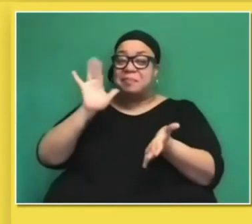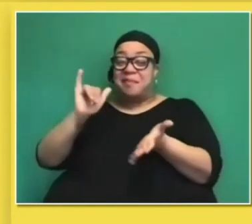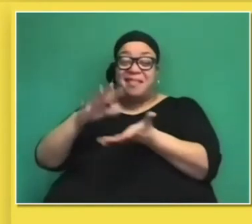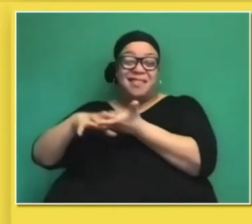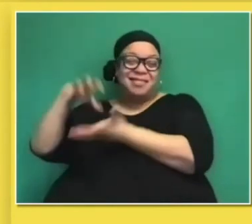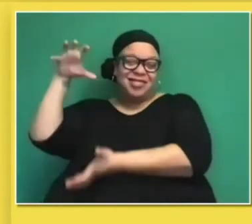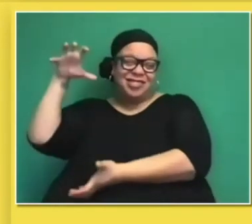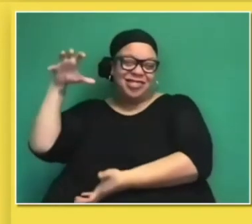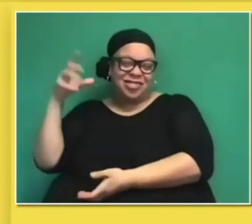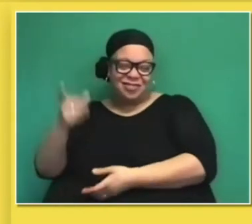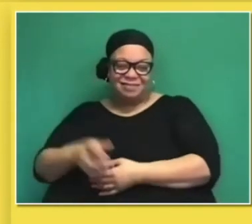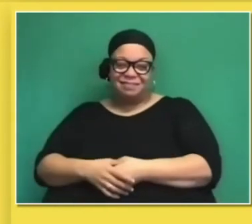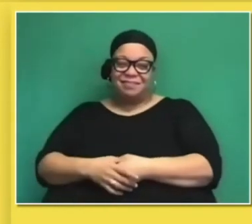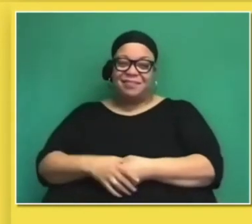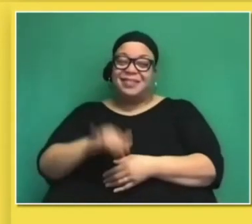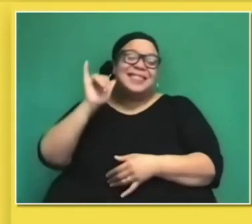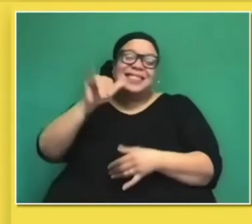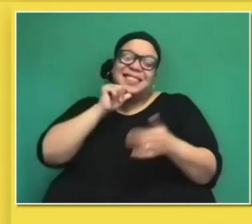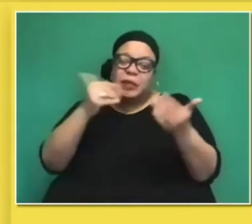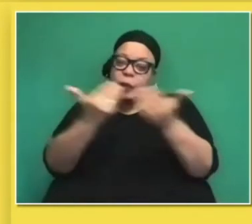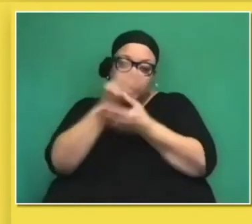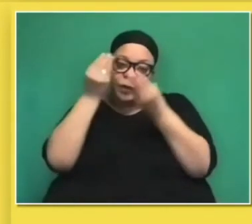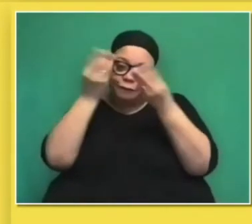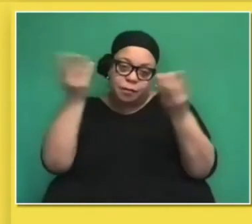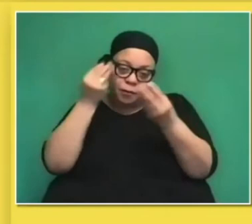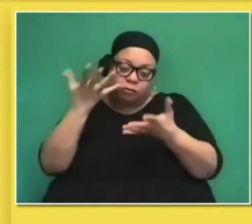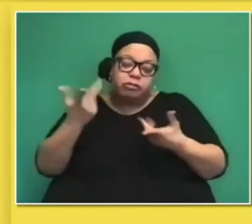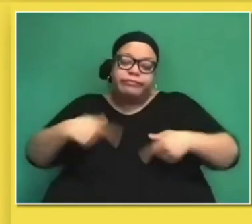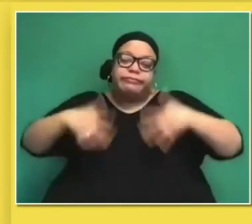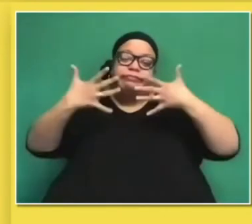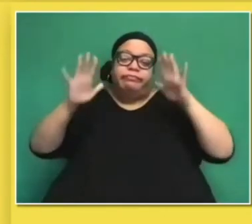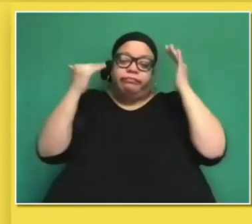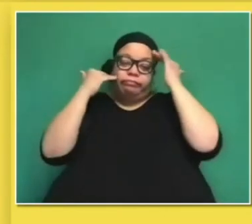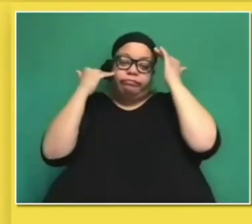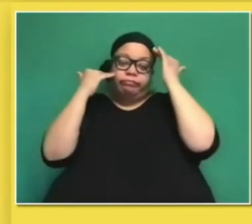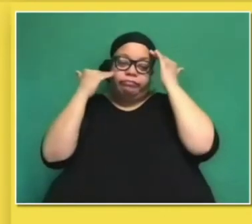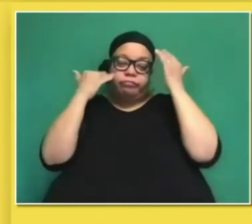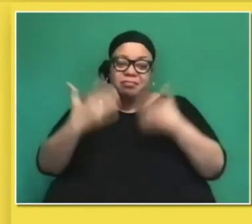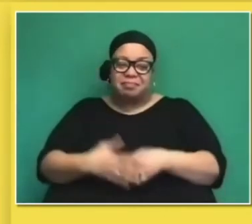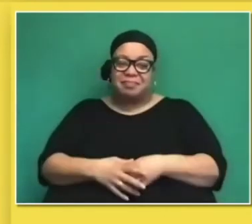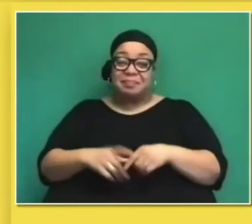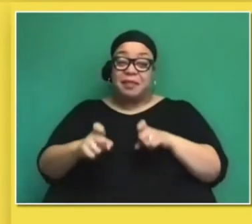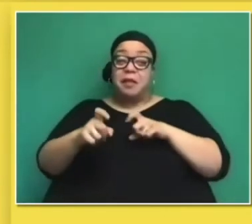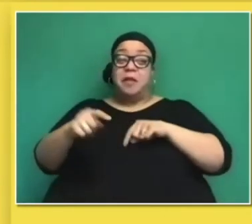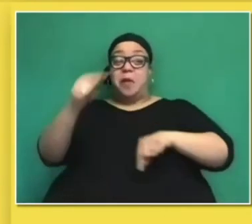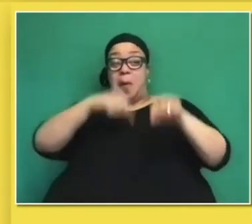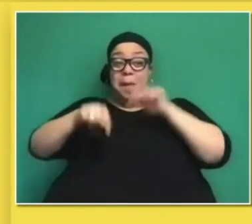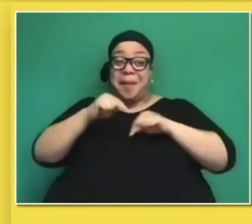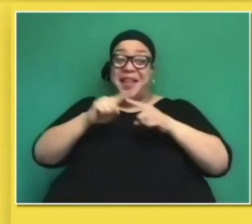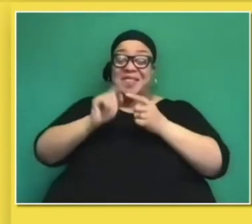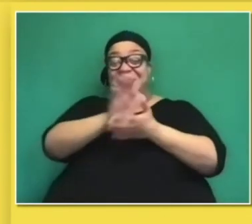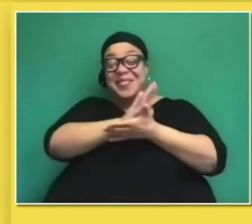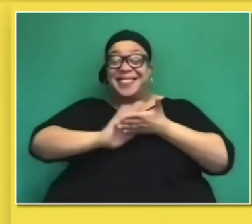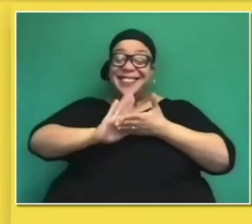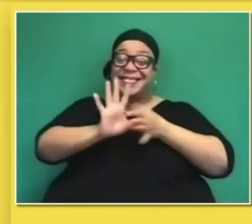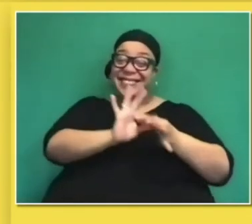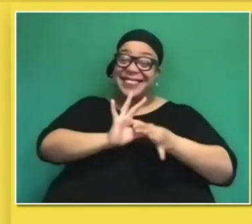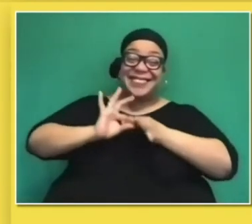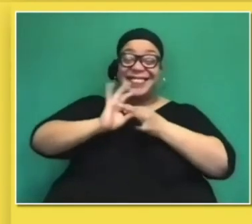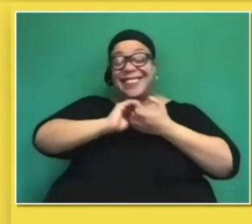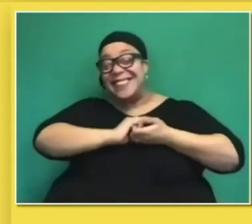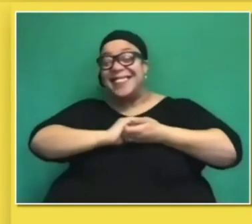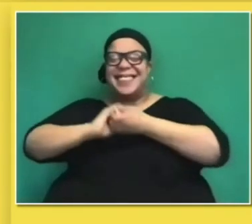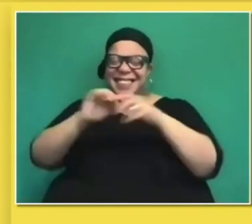This business of let's get back to place of pristine unity, when? This is not new. The long story of inequality